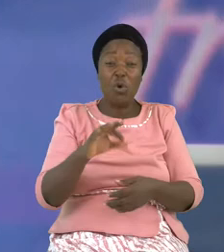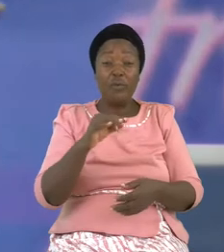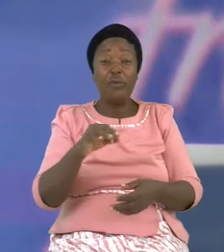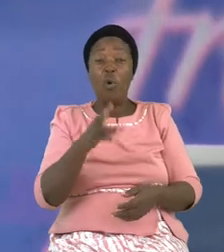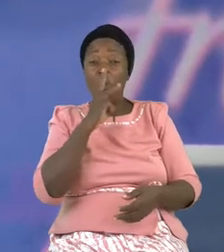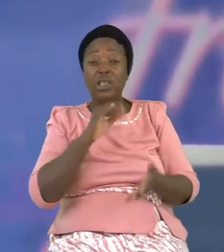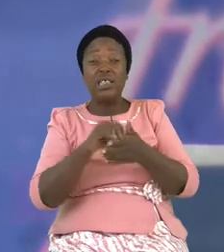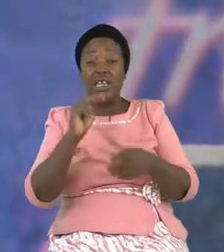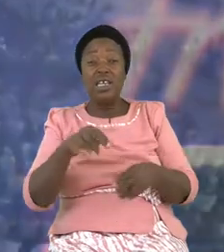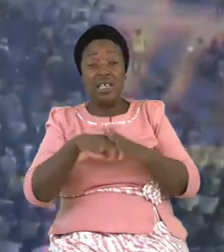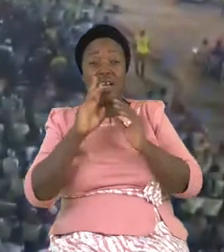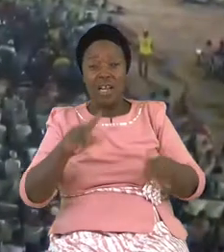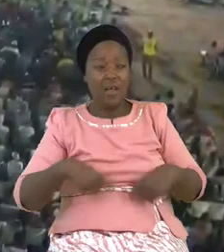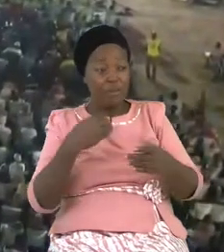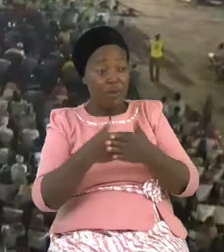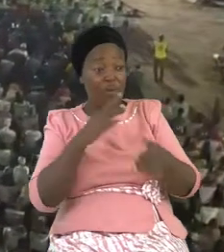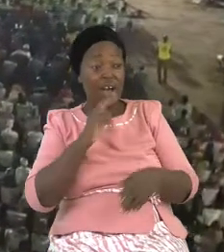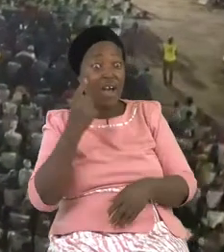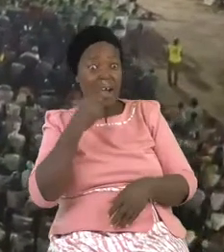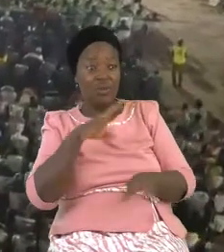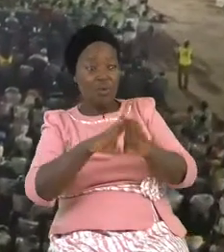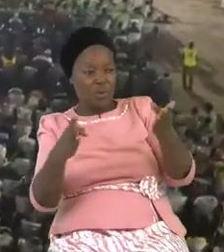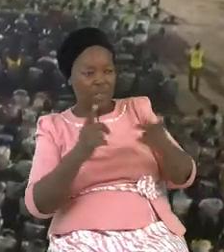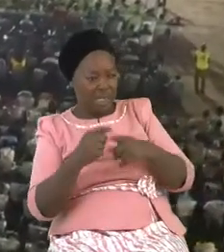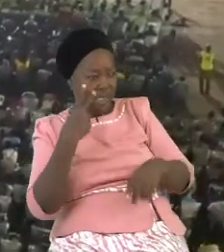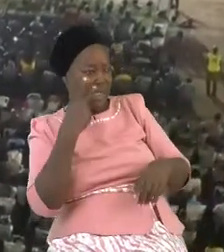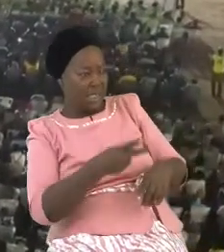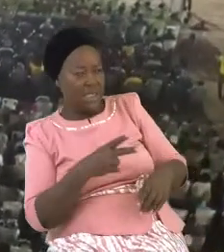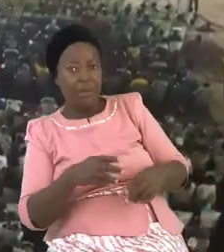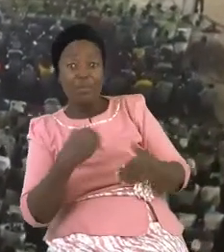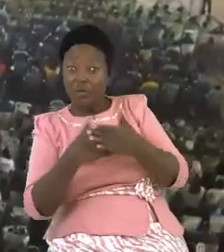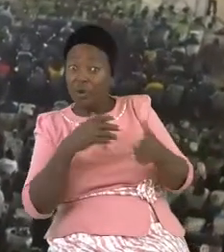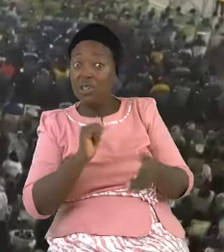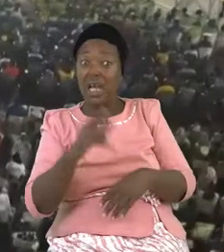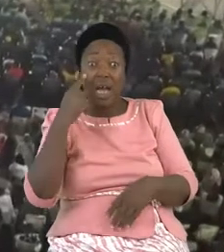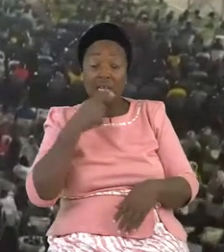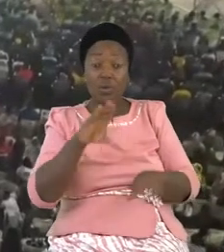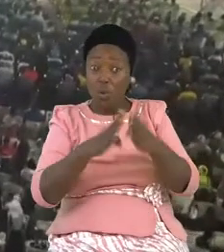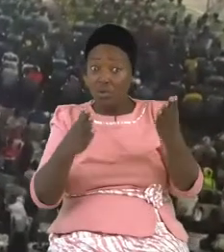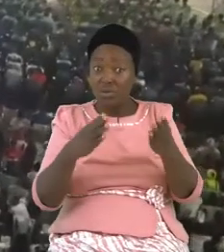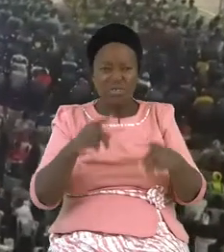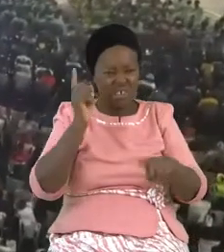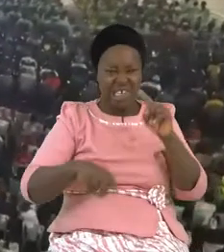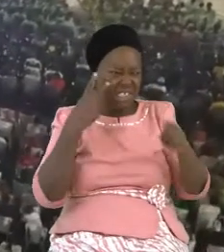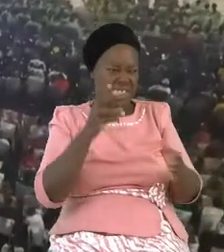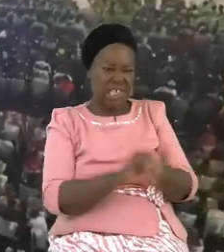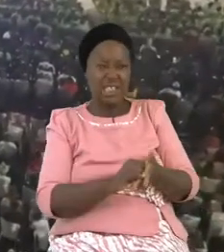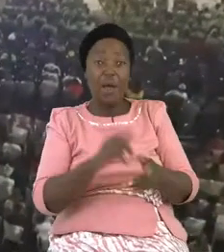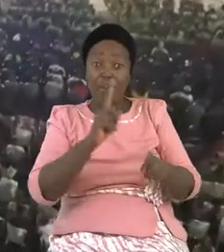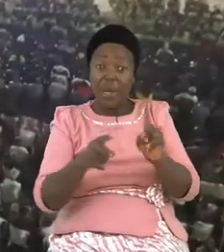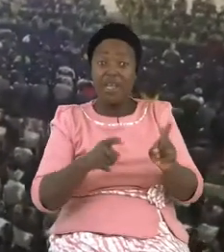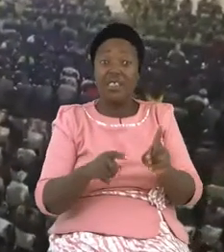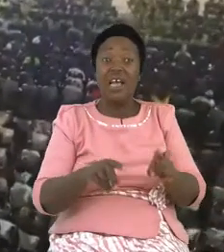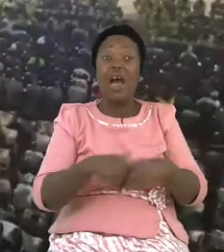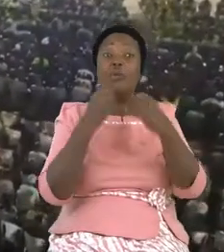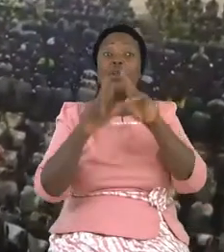her eyes were opened, she didn't see that. How many people go through life blind? Blind to the goodness of God